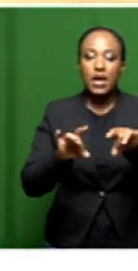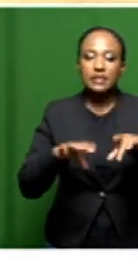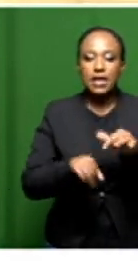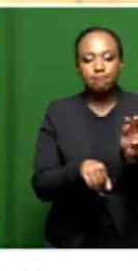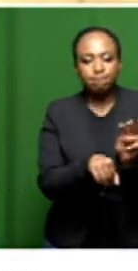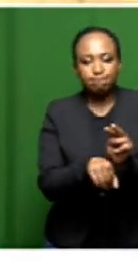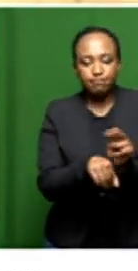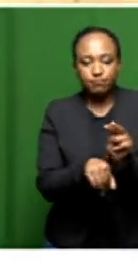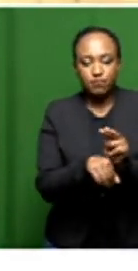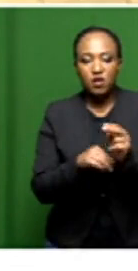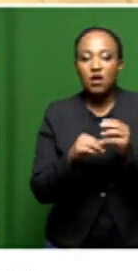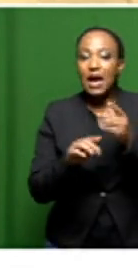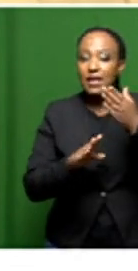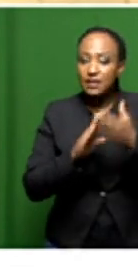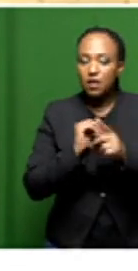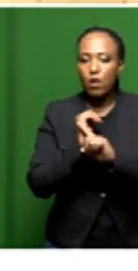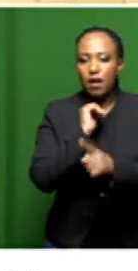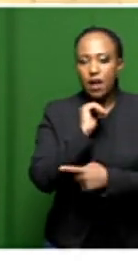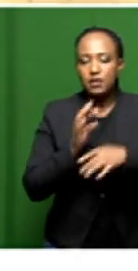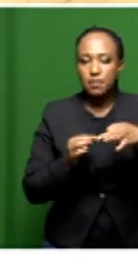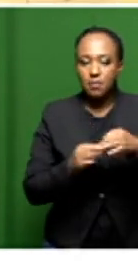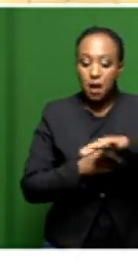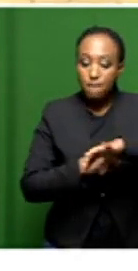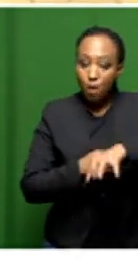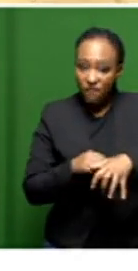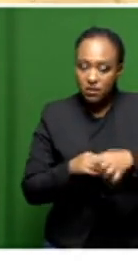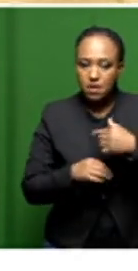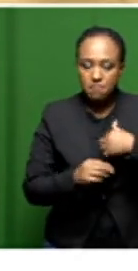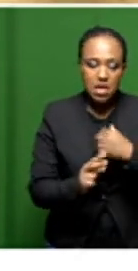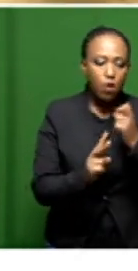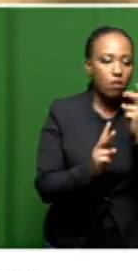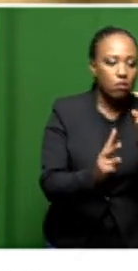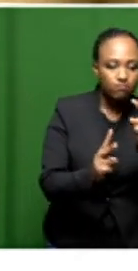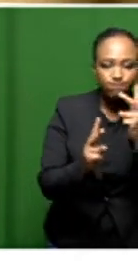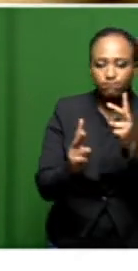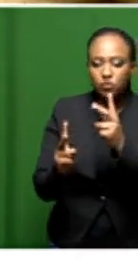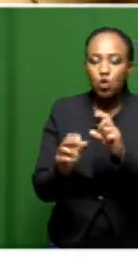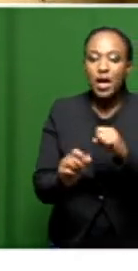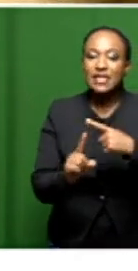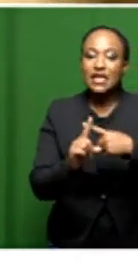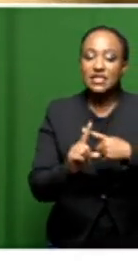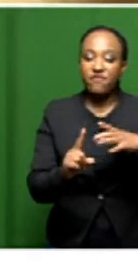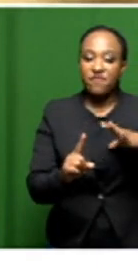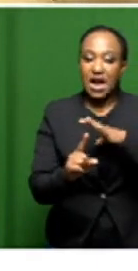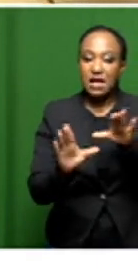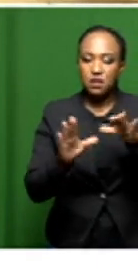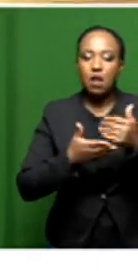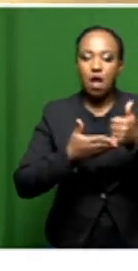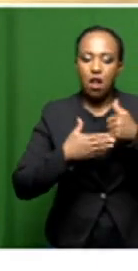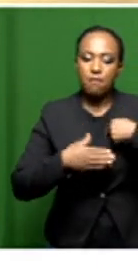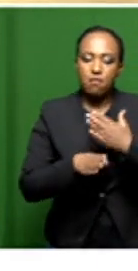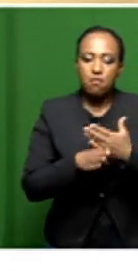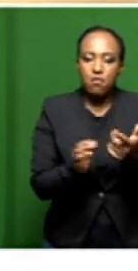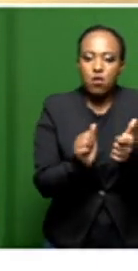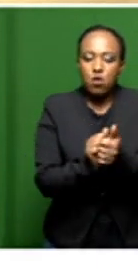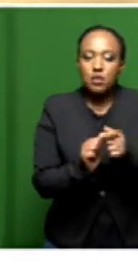paper. We'll be going all across the province, but I'm also assisted by my colleagues in the Executive Council and those who are in the legislature.